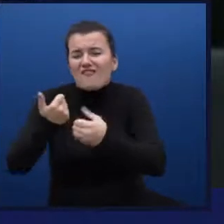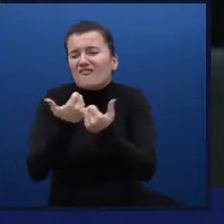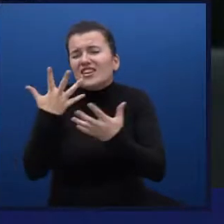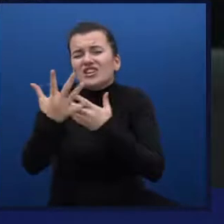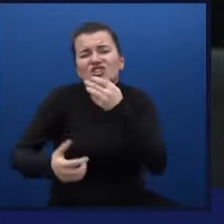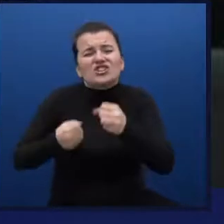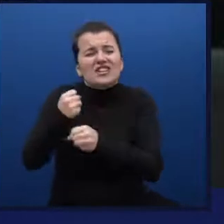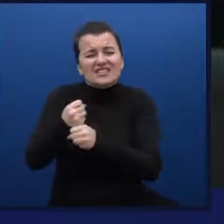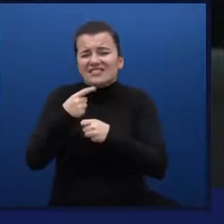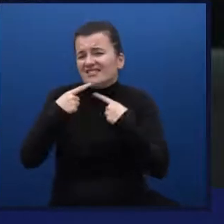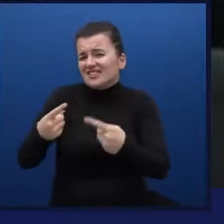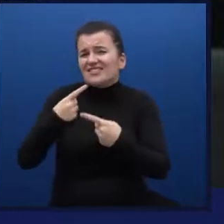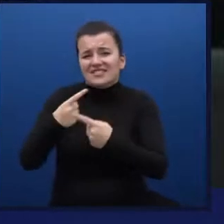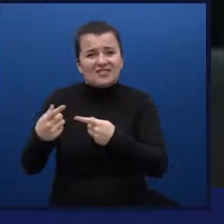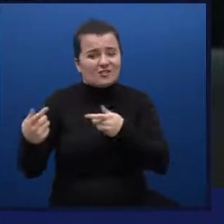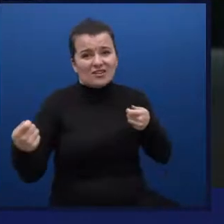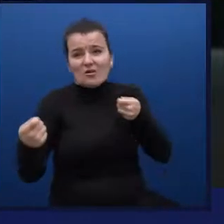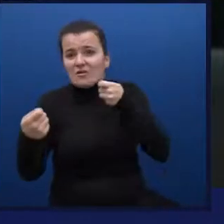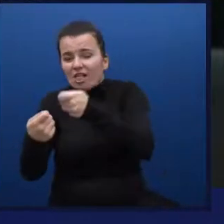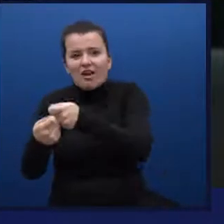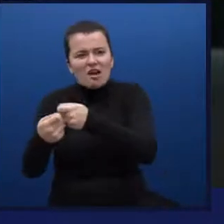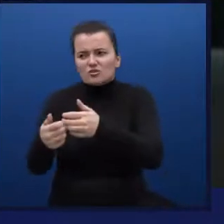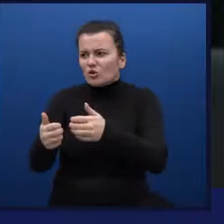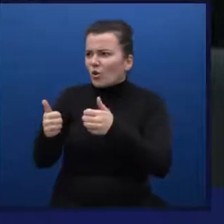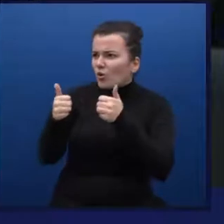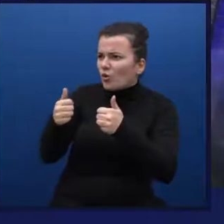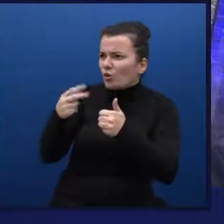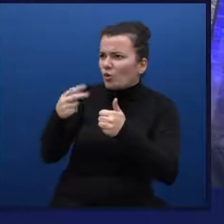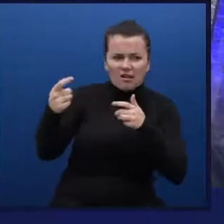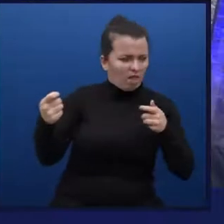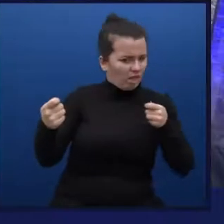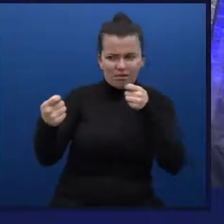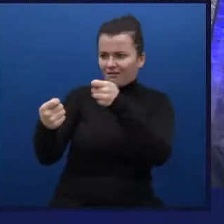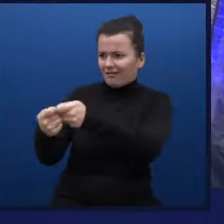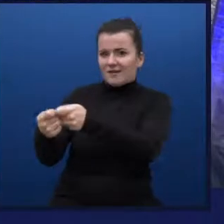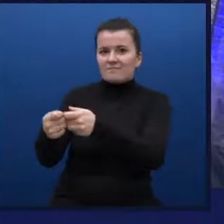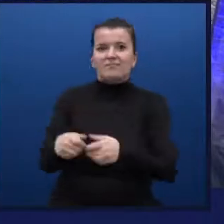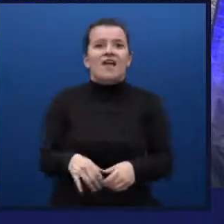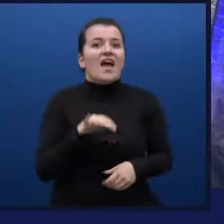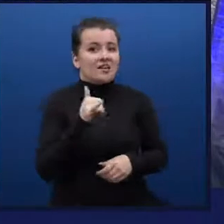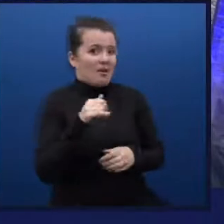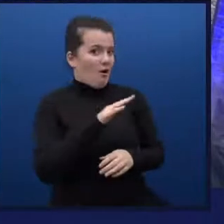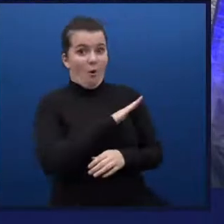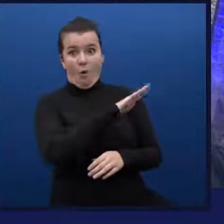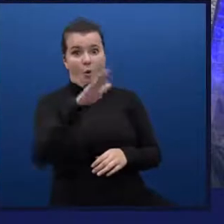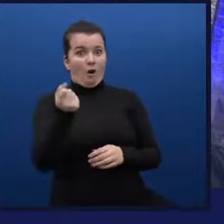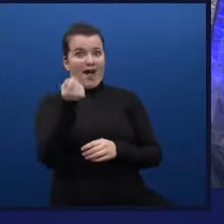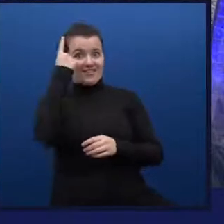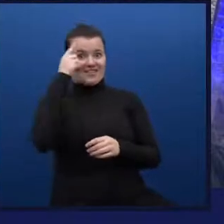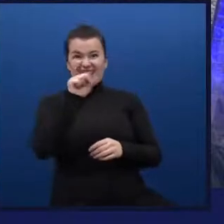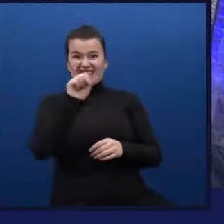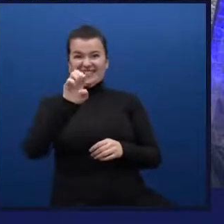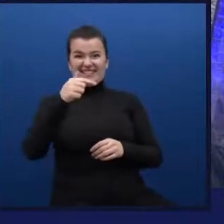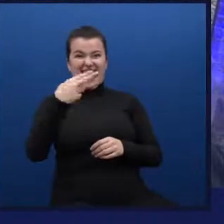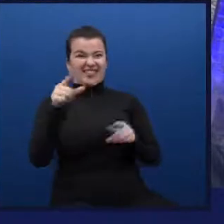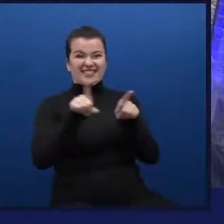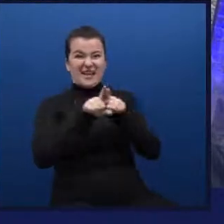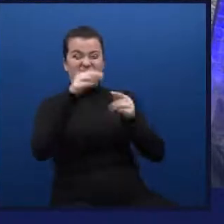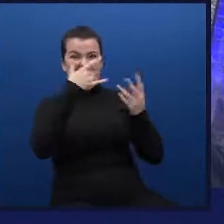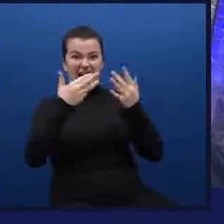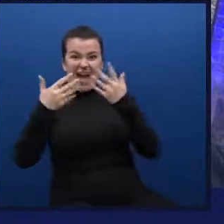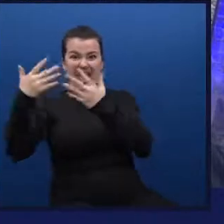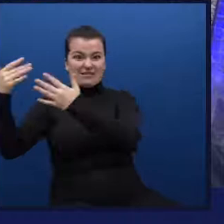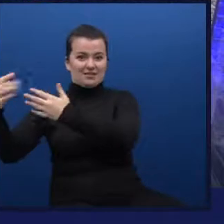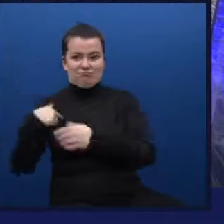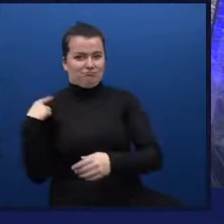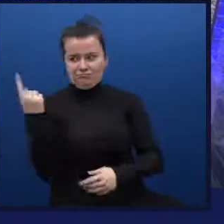That's really cool to hear that from you. So yeah, I mean, not all of us can talk like Seth. He's pretty fast with all the math. If